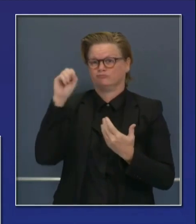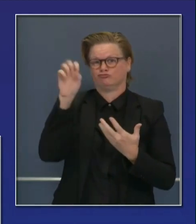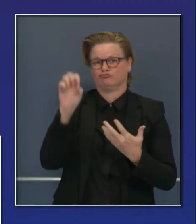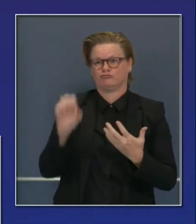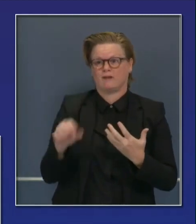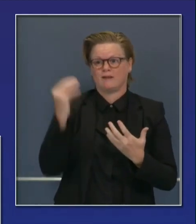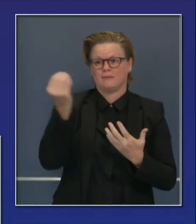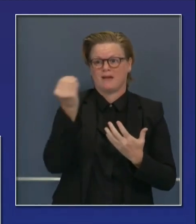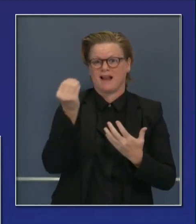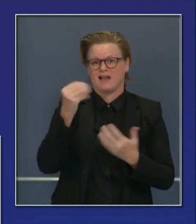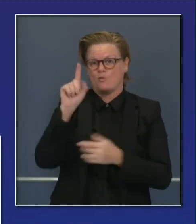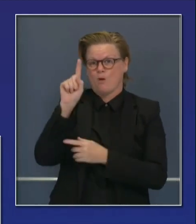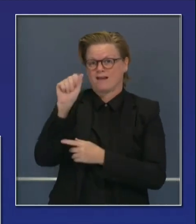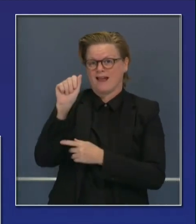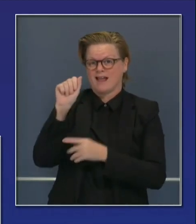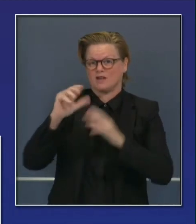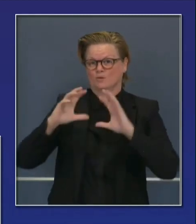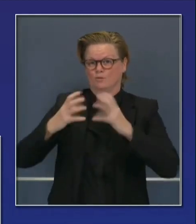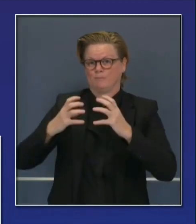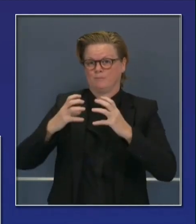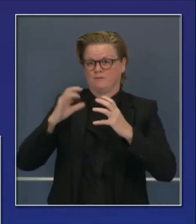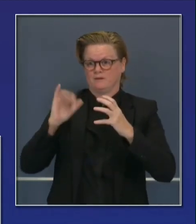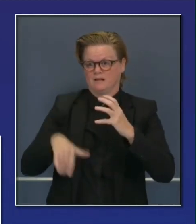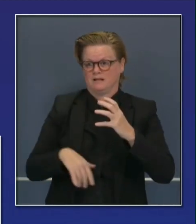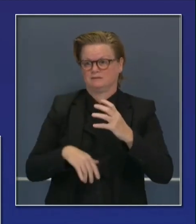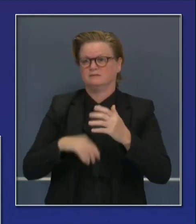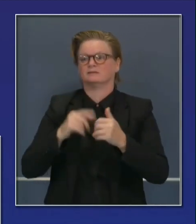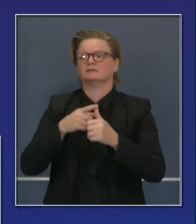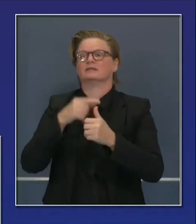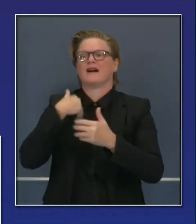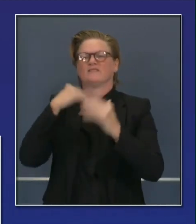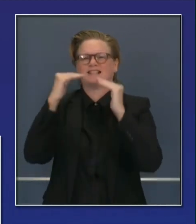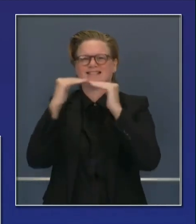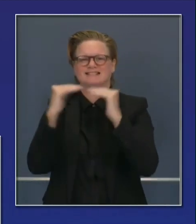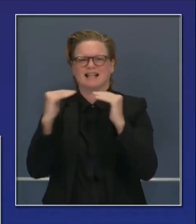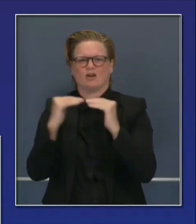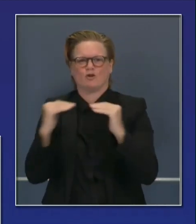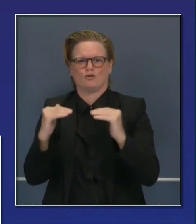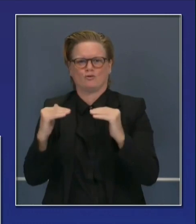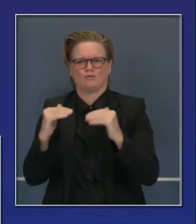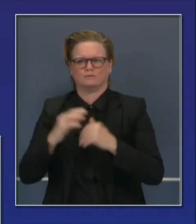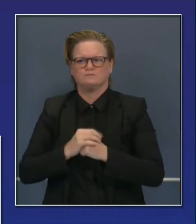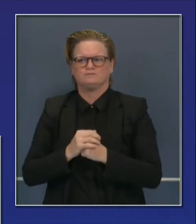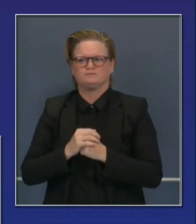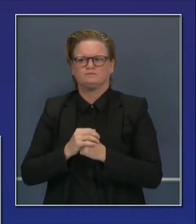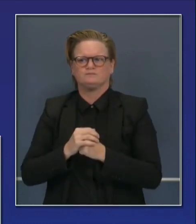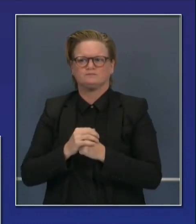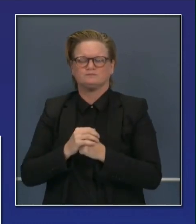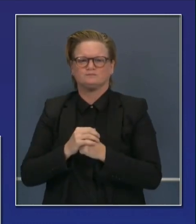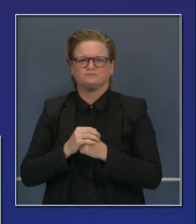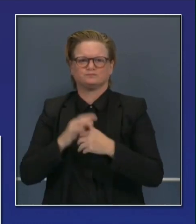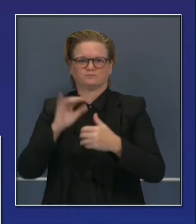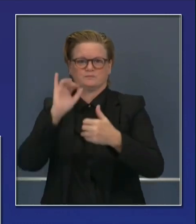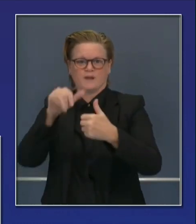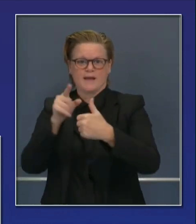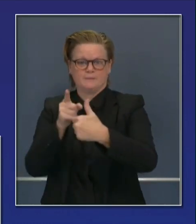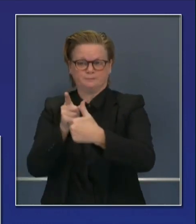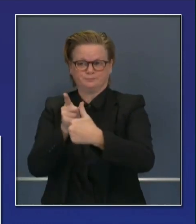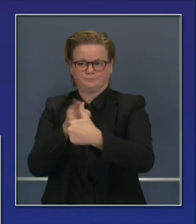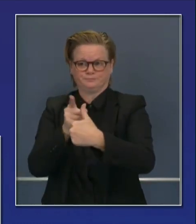1A, has 3 tiers. Here they are. Tier 1, the first vaccines,